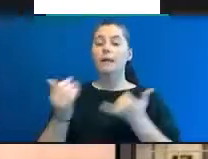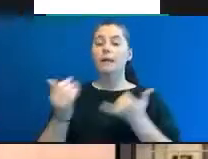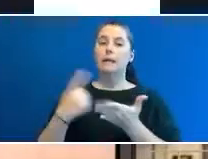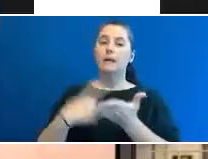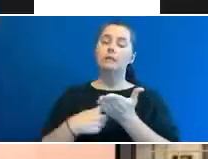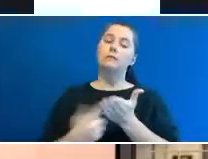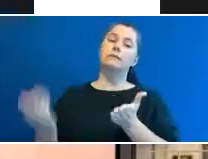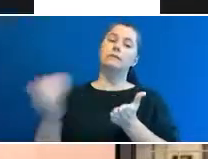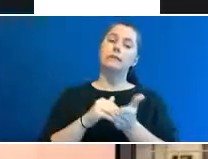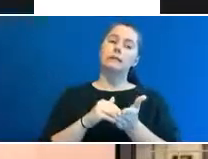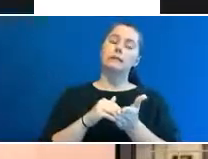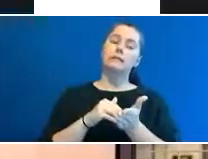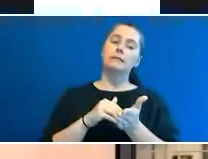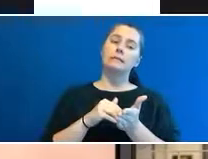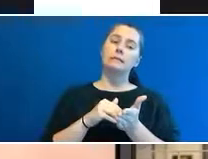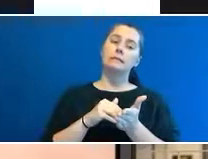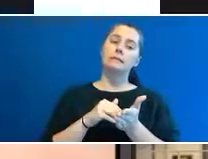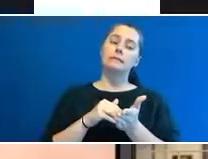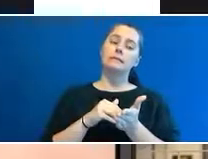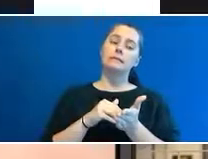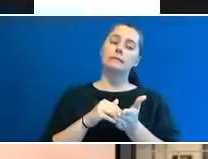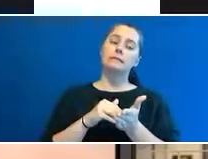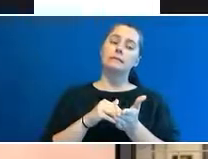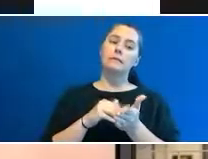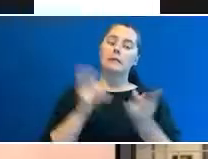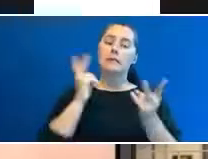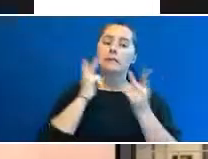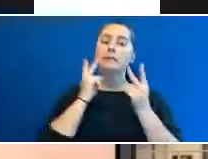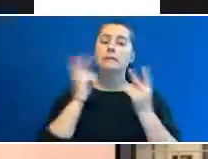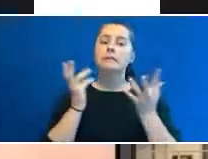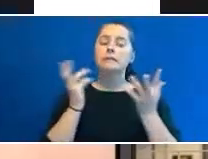here. And what we'll see is